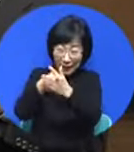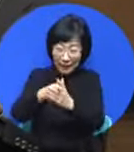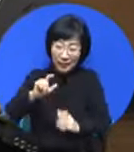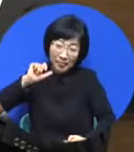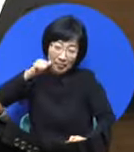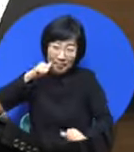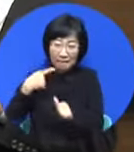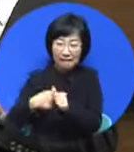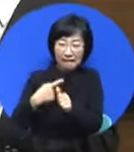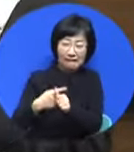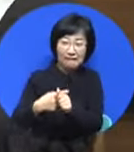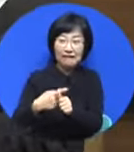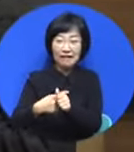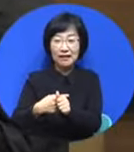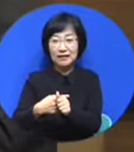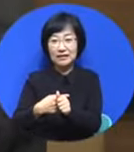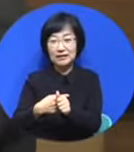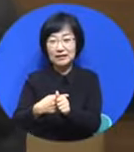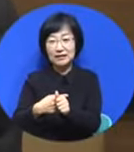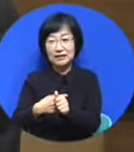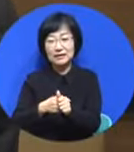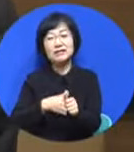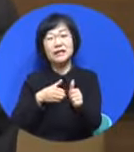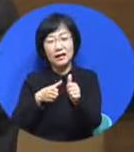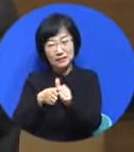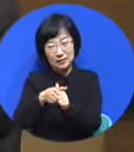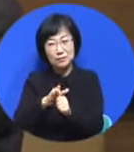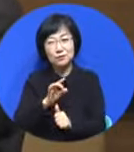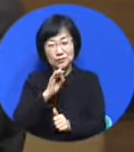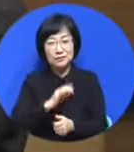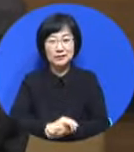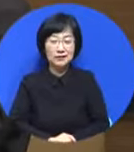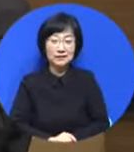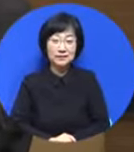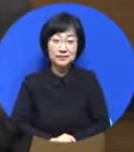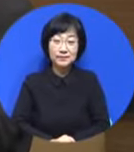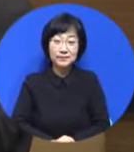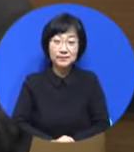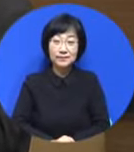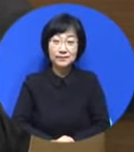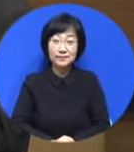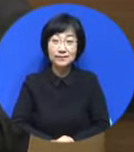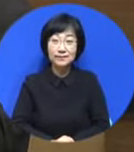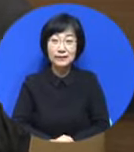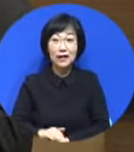The devil knows these things, and that's why he's having such a fun time in the church.